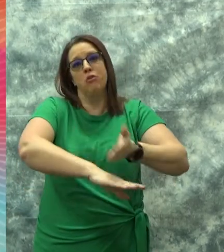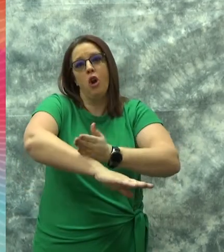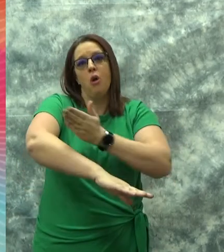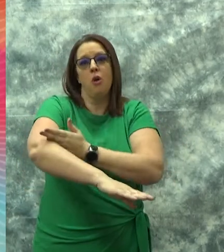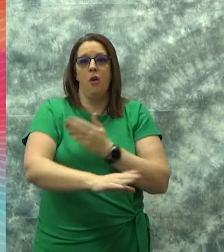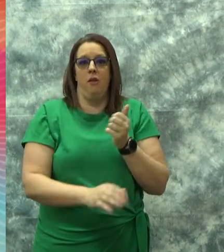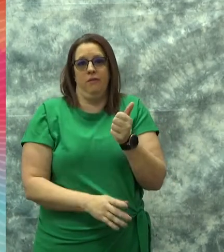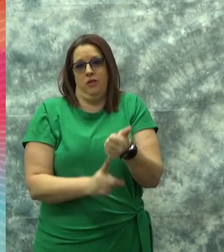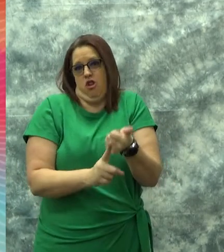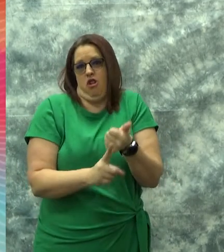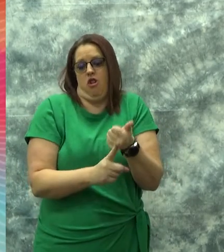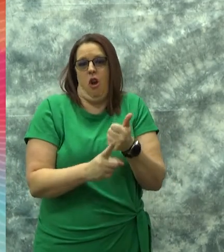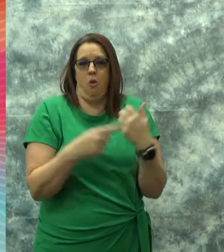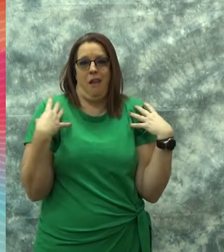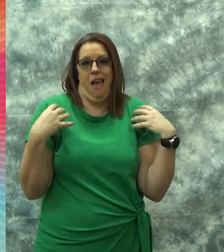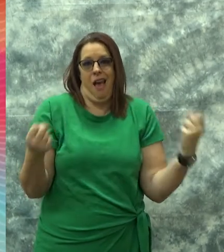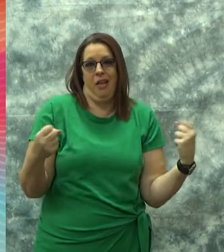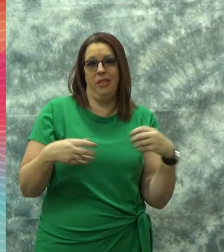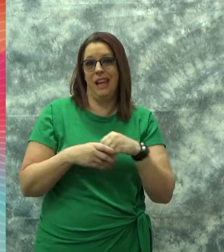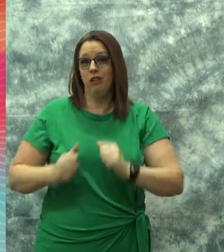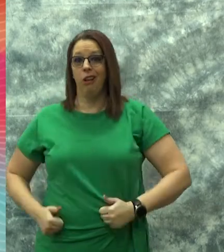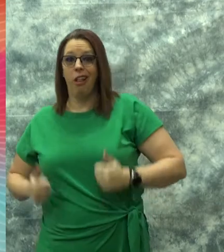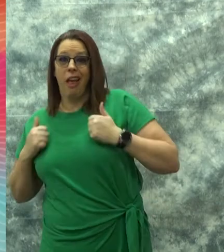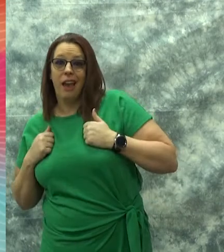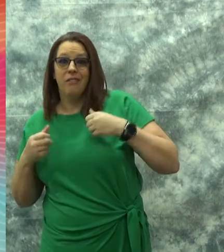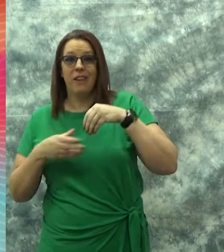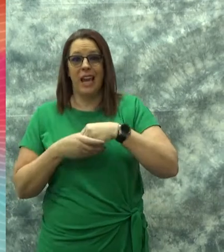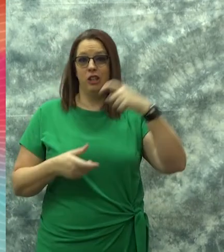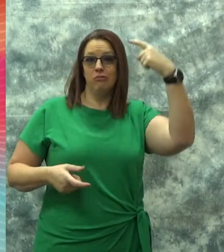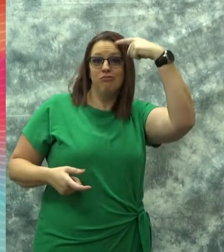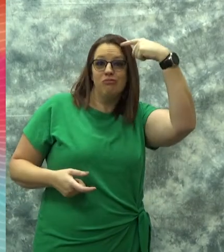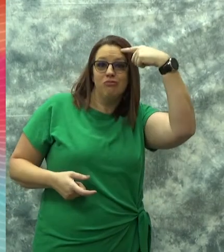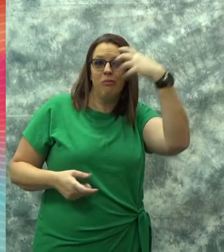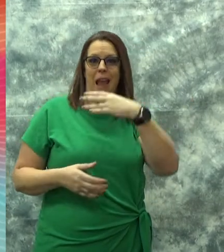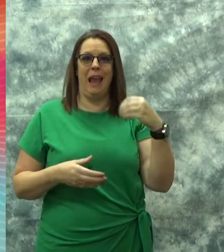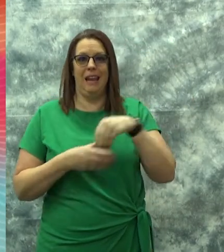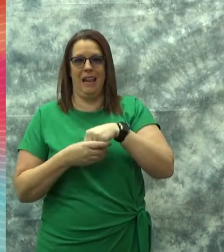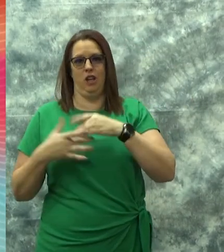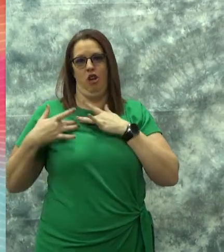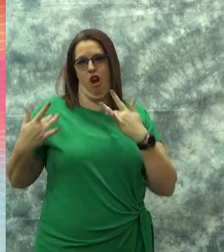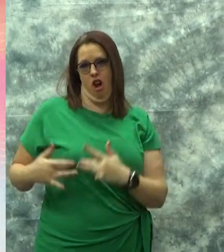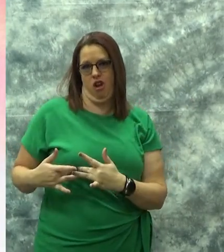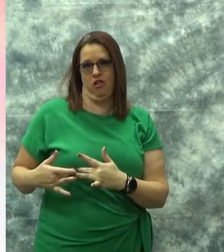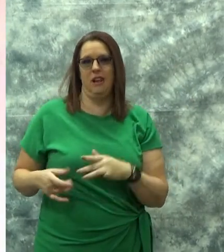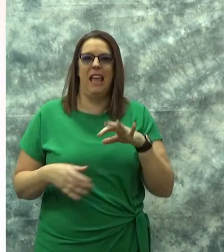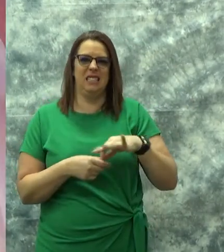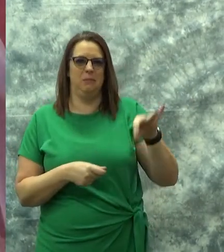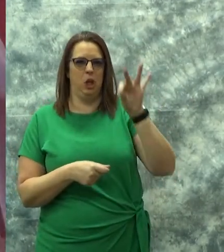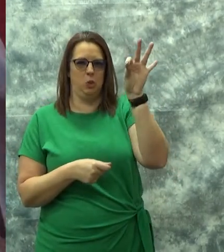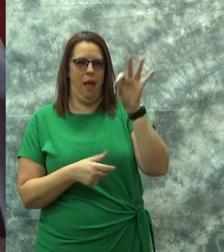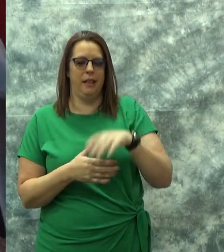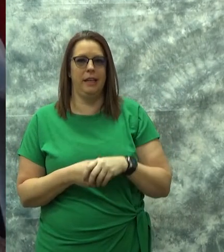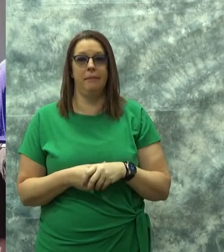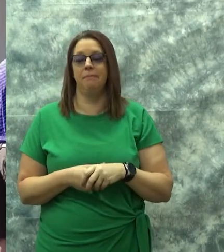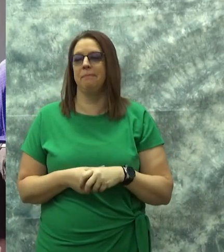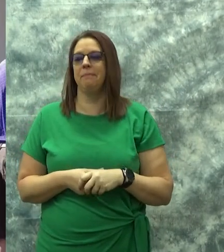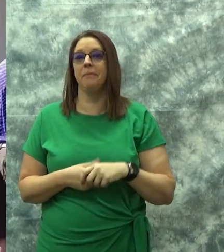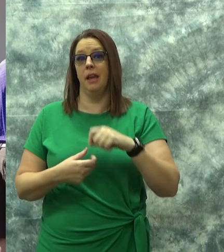health and well-being in your lifestyle, in your psyche, in your heart, and in your spirituality.